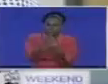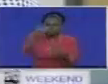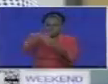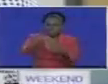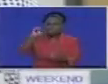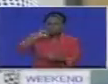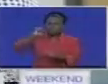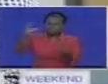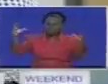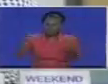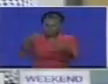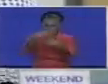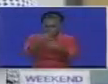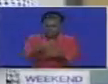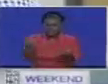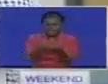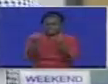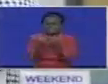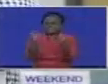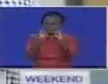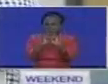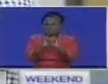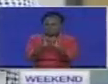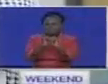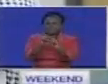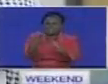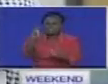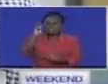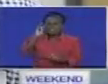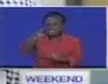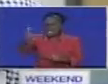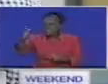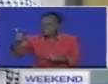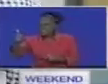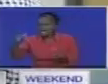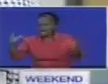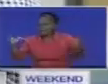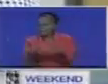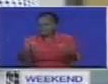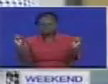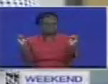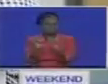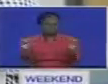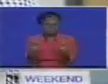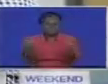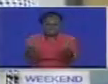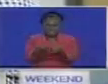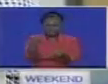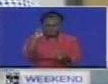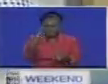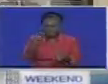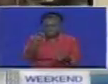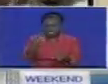political organization, an institution, has not been seen in many other parties. And we've seen it also in the nominations on the ground